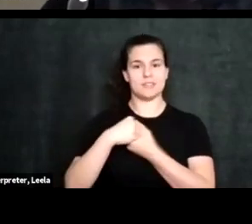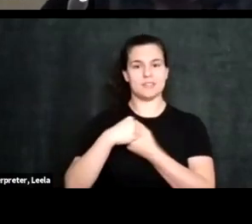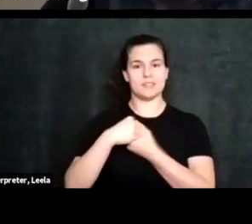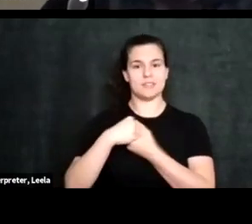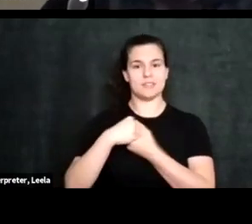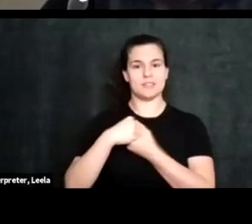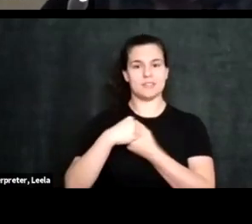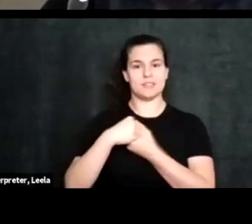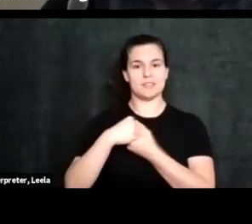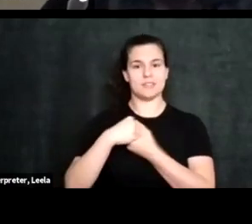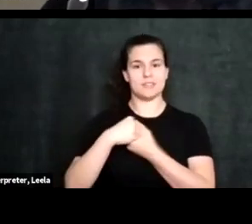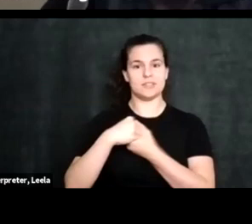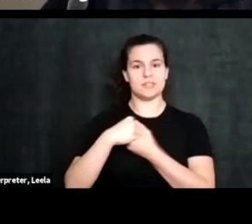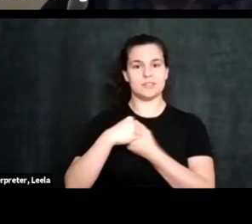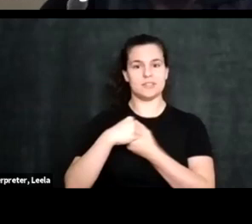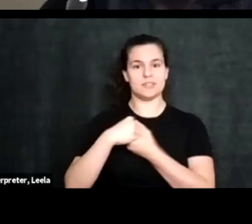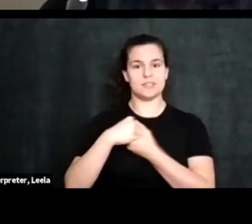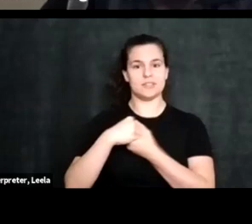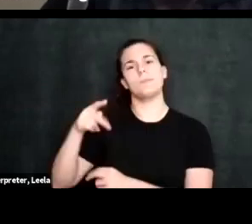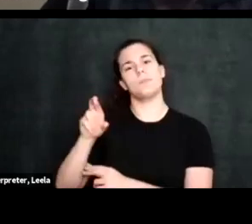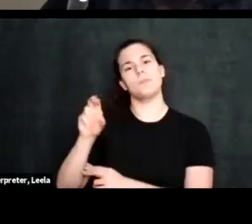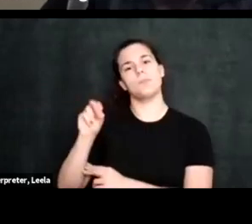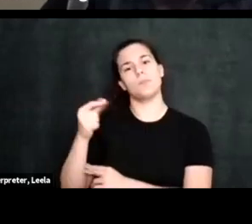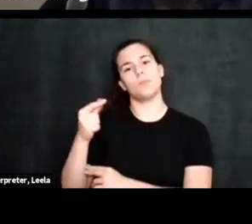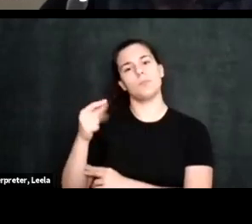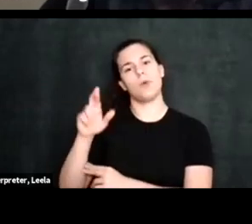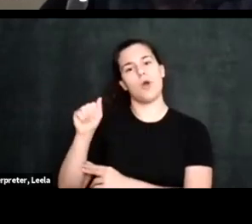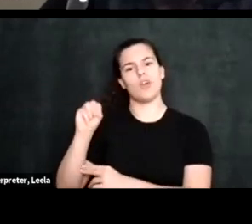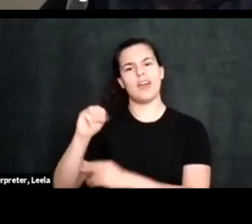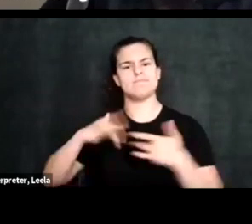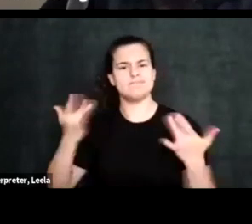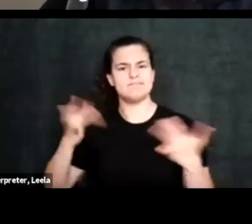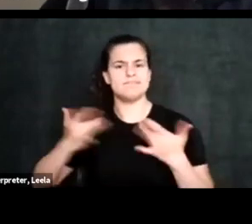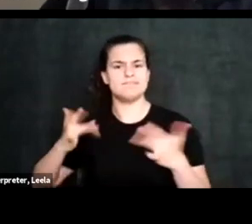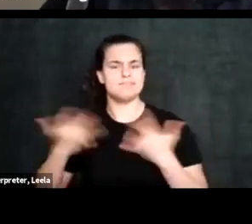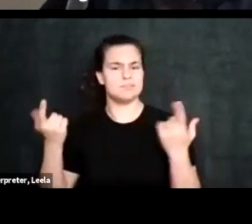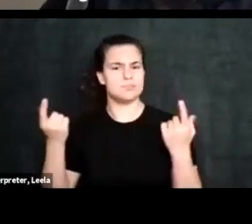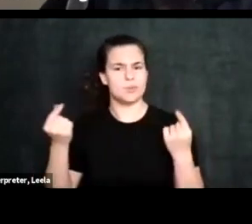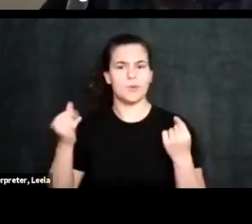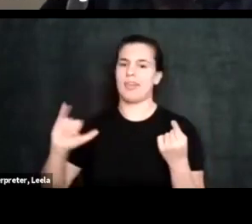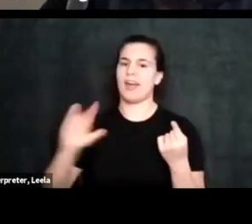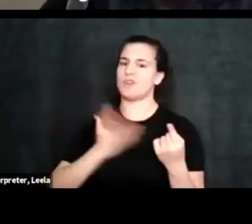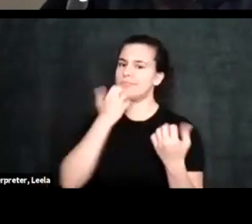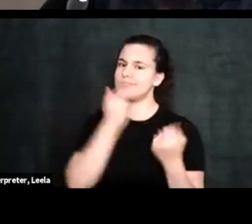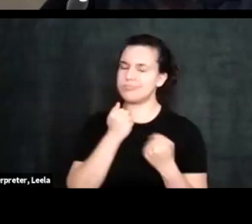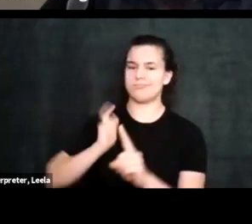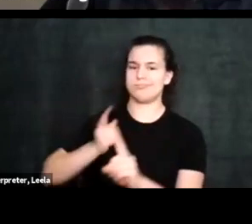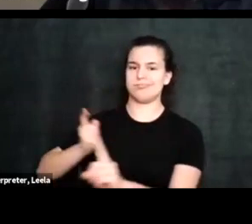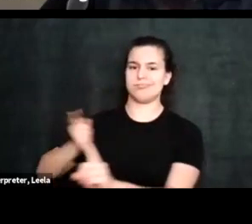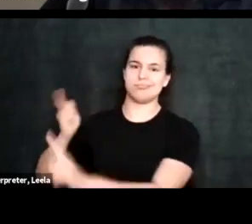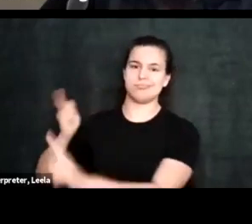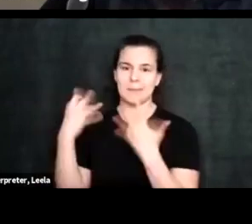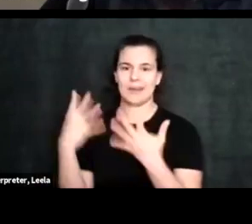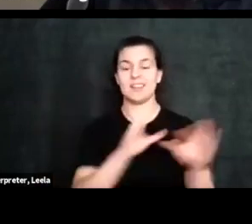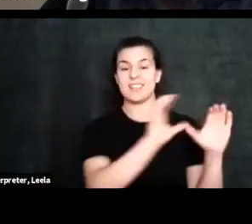of the programming that we've done, because this is kind of the heartbeat of housing. It's not just about what you do in the classroom,